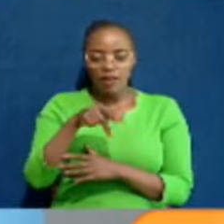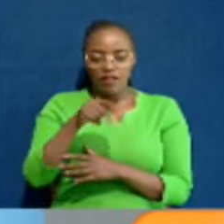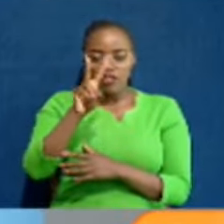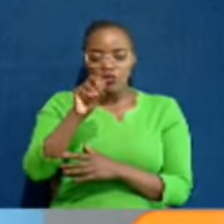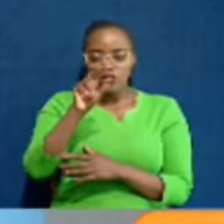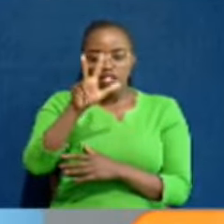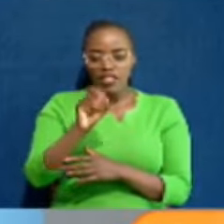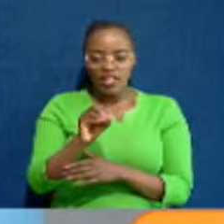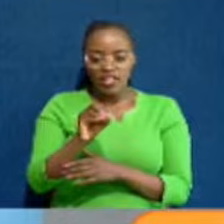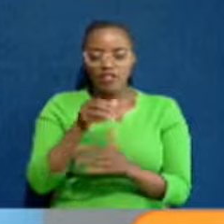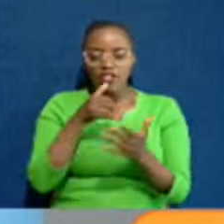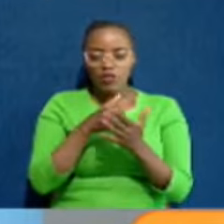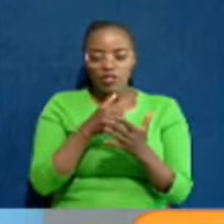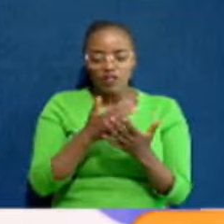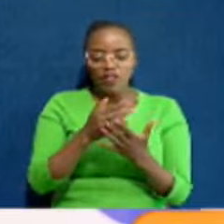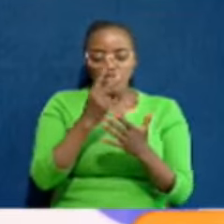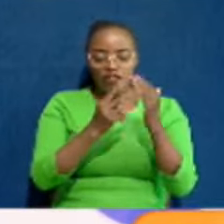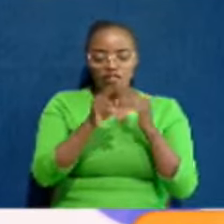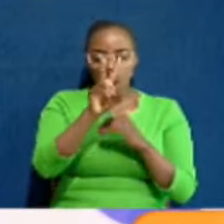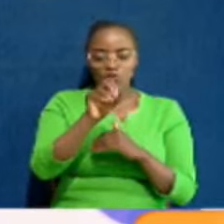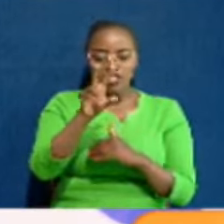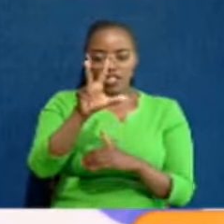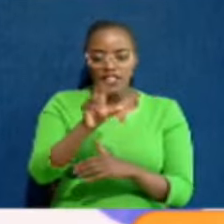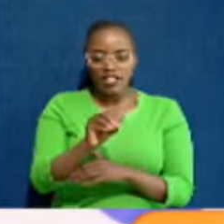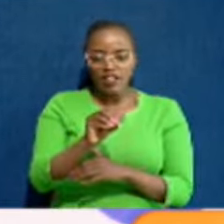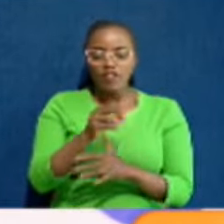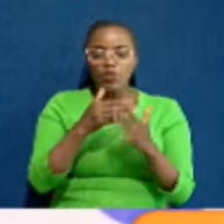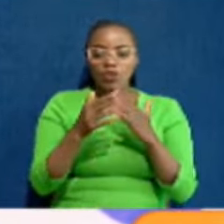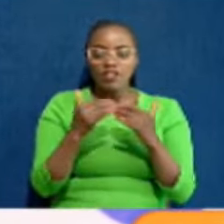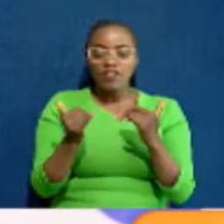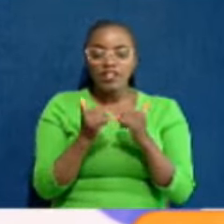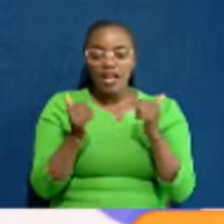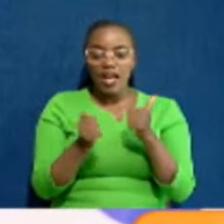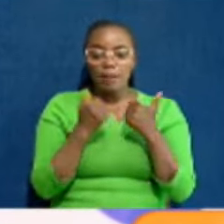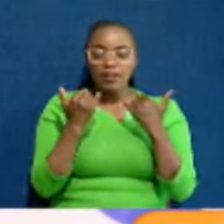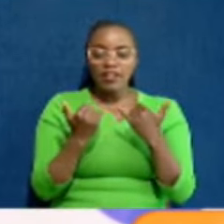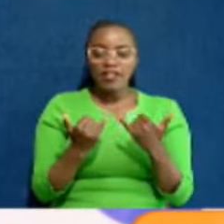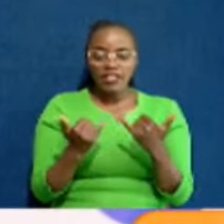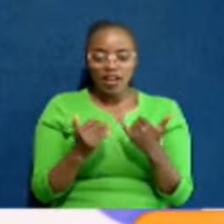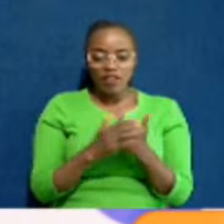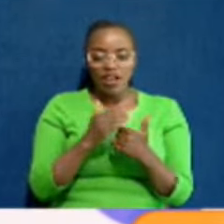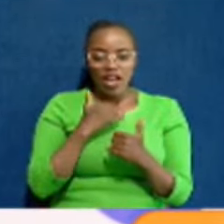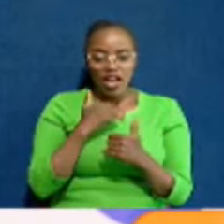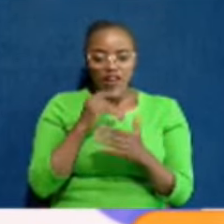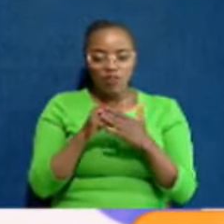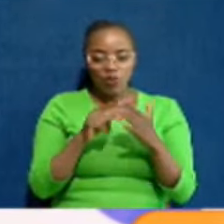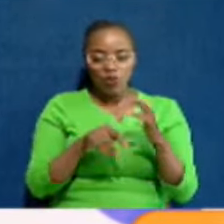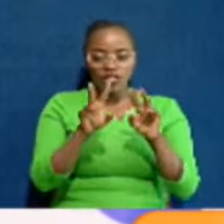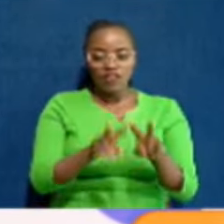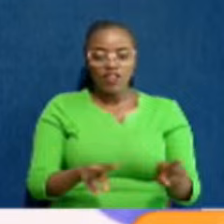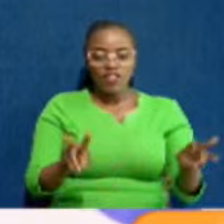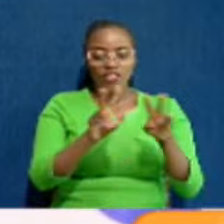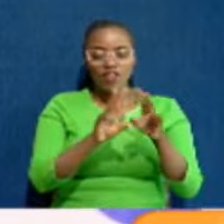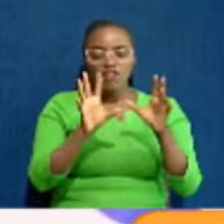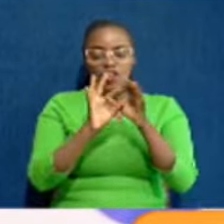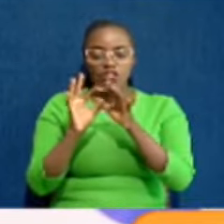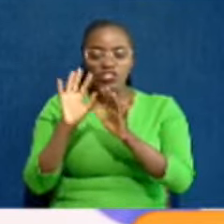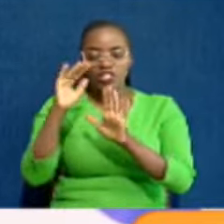part of Kenya's Vision 2030. And what is happening currently is we have had what we call a value chain